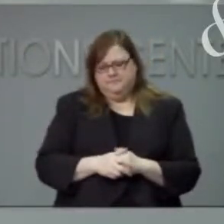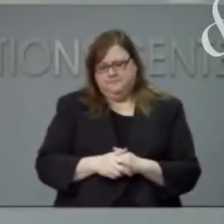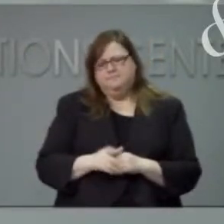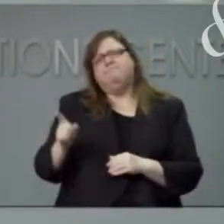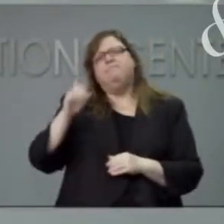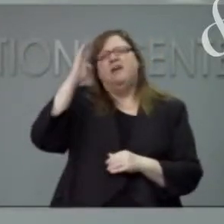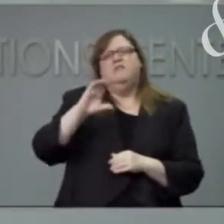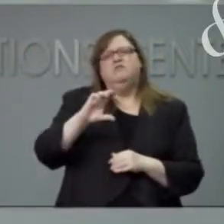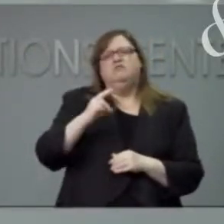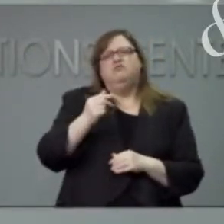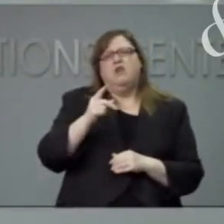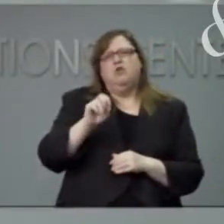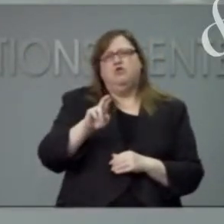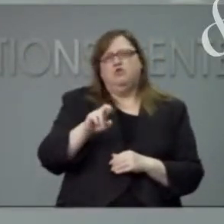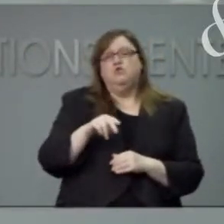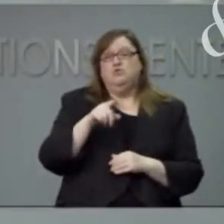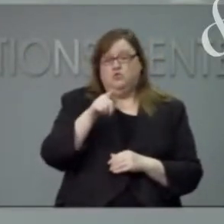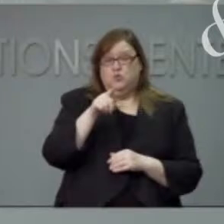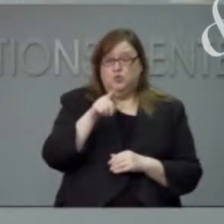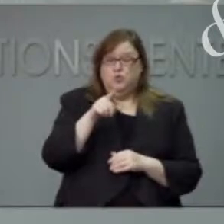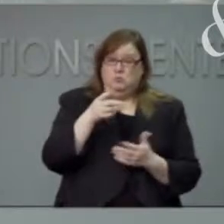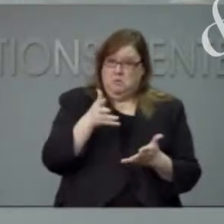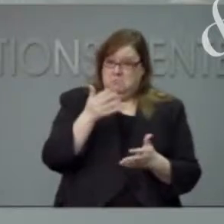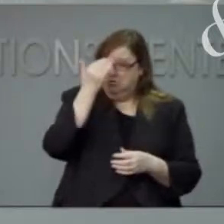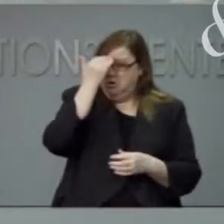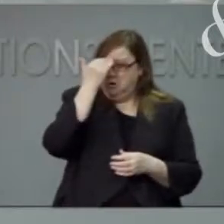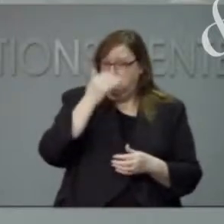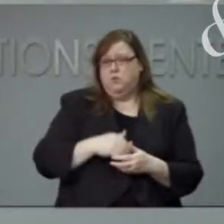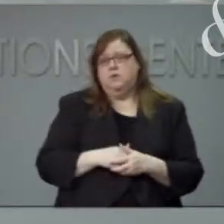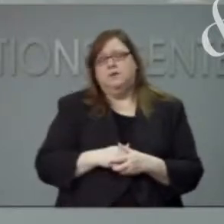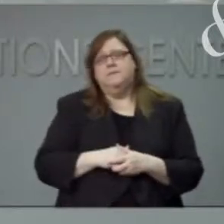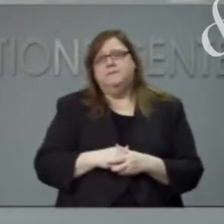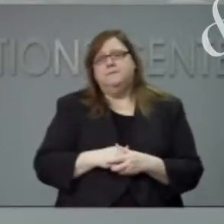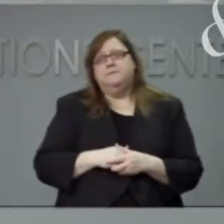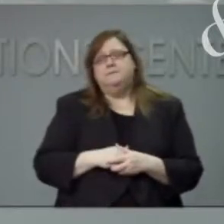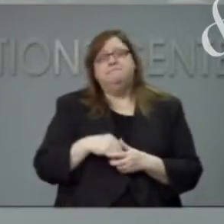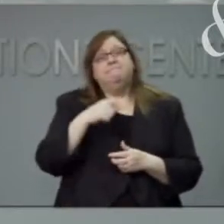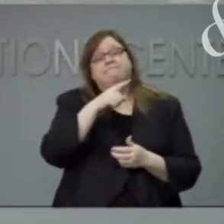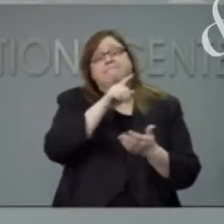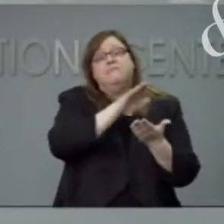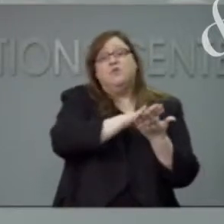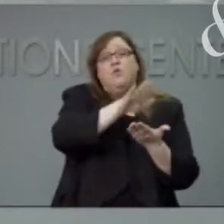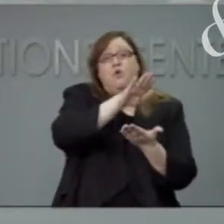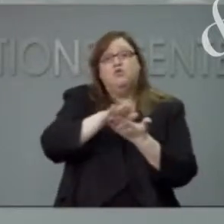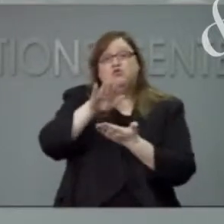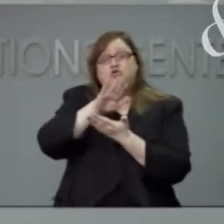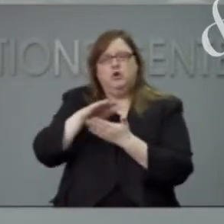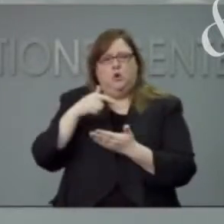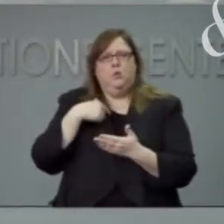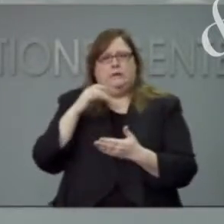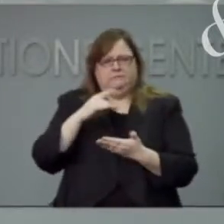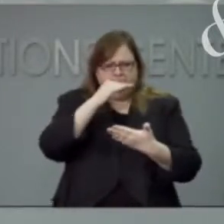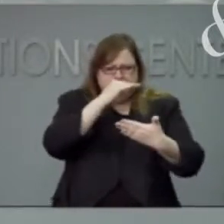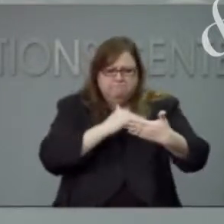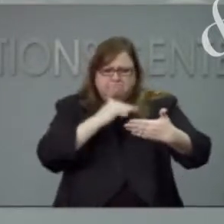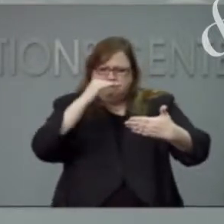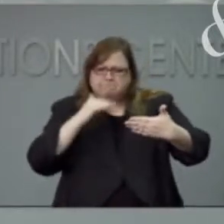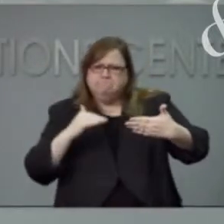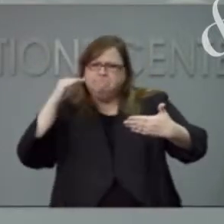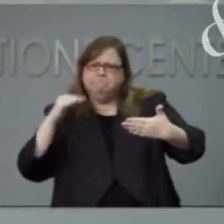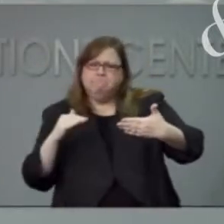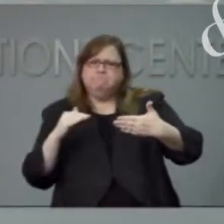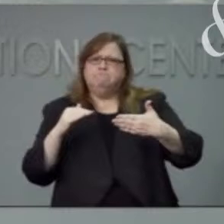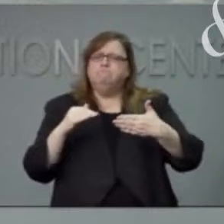Hi, Chandler. As you likely know, we have guidance for institutes of higher ed, universities and colleges, that